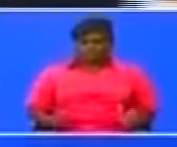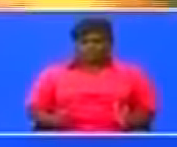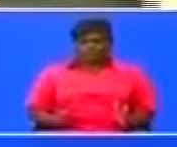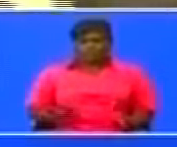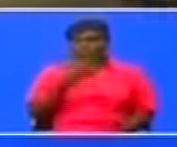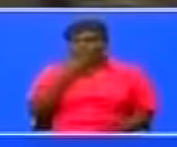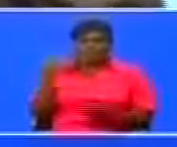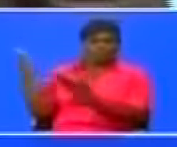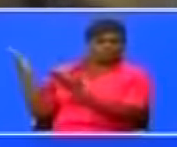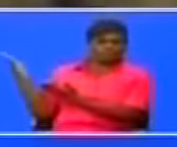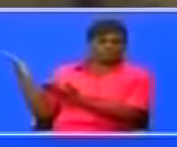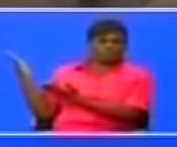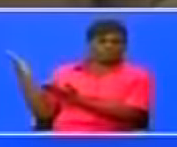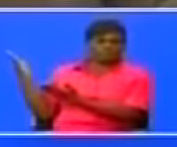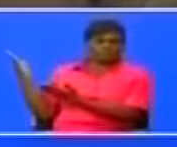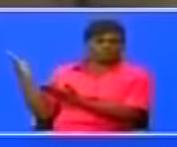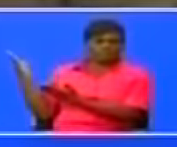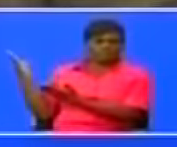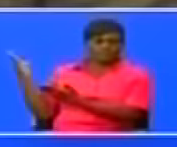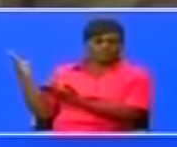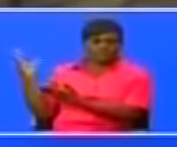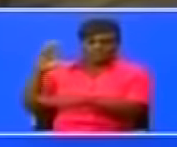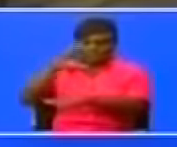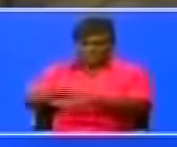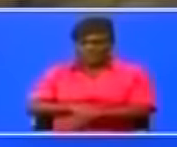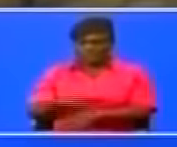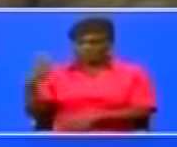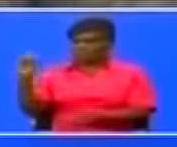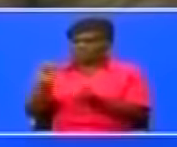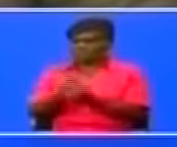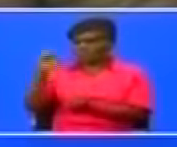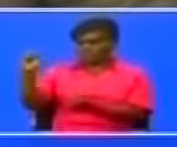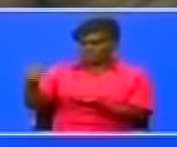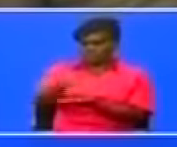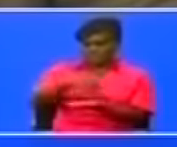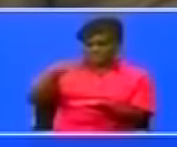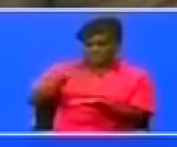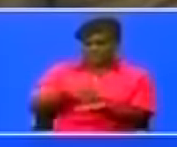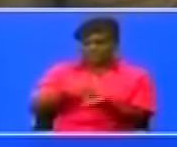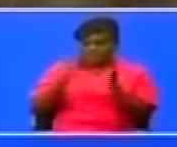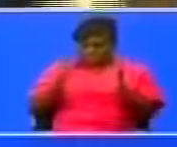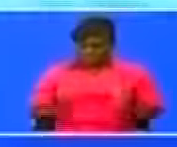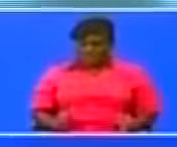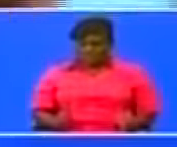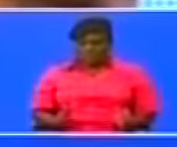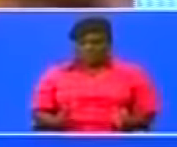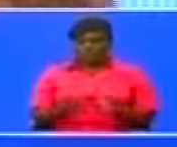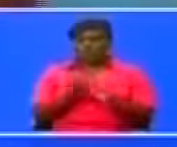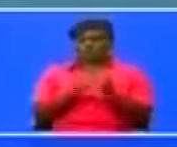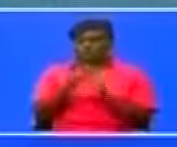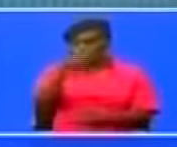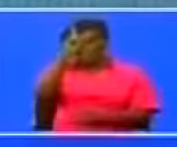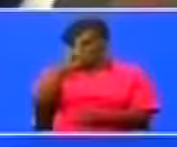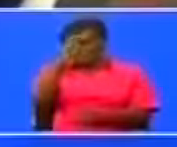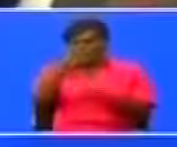Mathare United's teen sensation Erick Johana Kubasu took the 2015 Midfielder of the Year award, seeing off stiff competition from